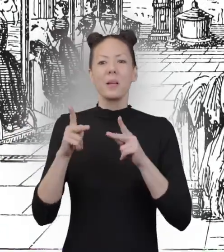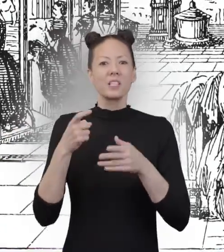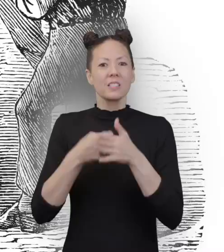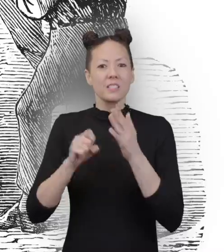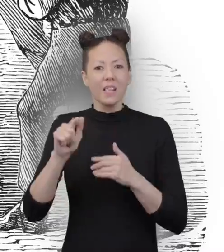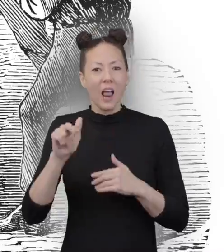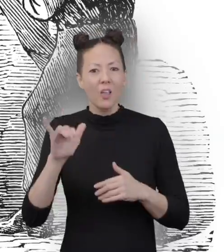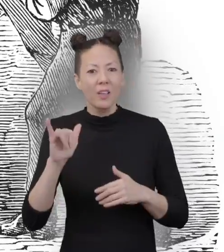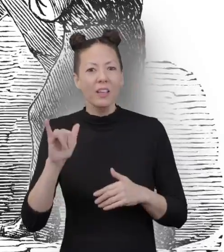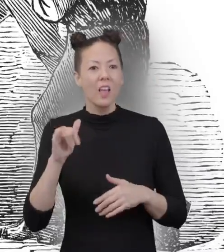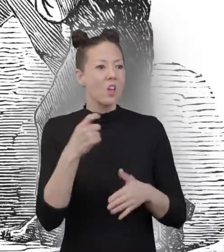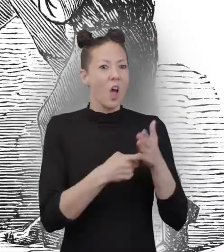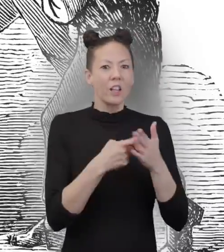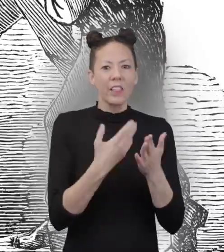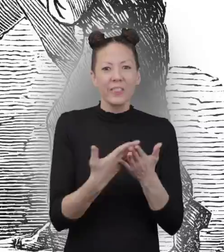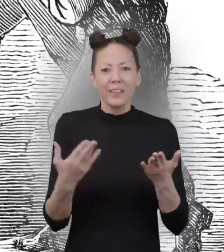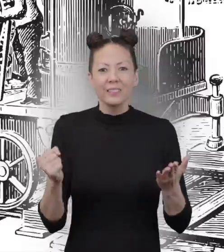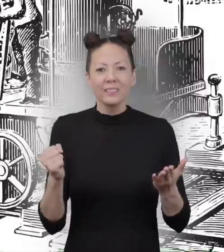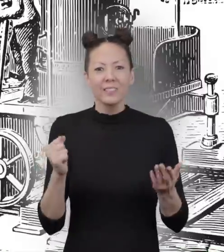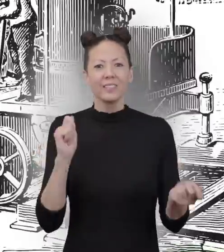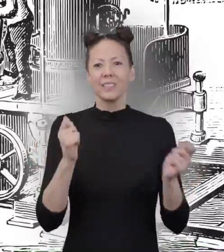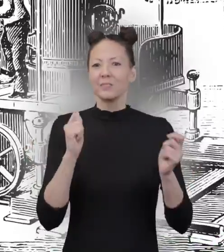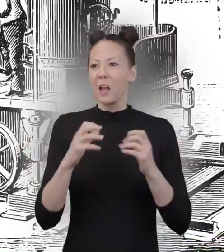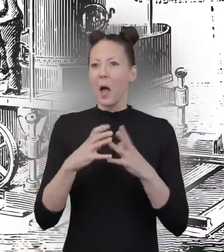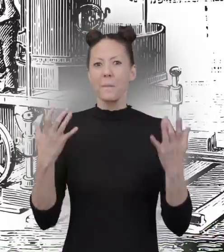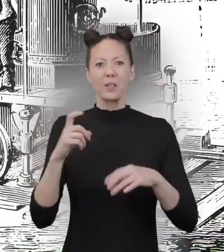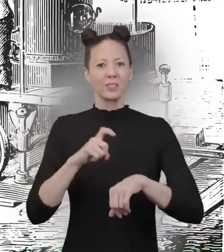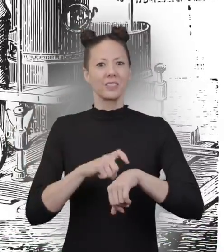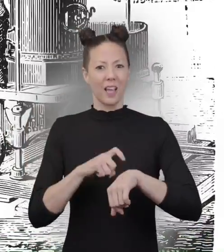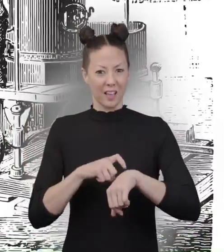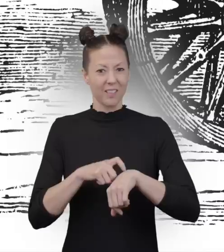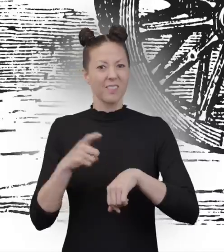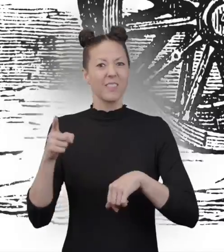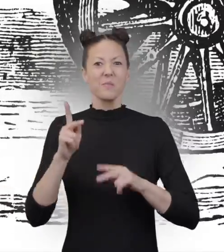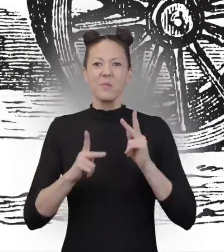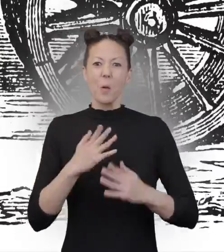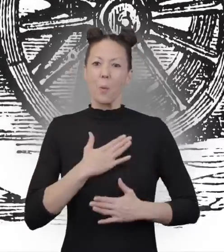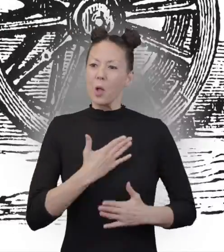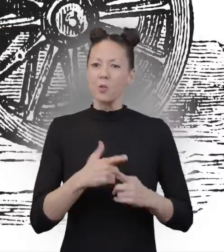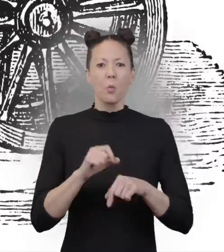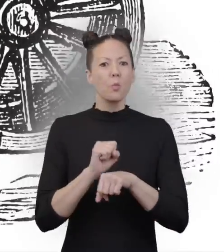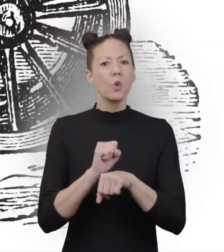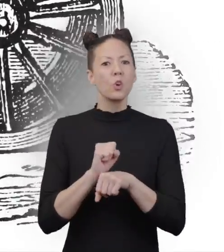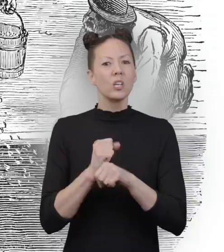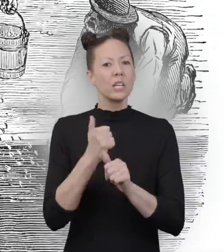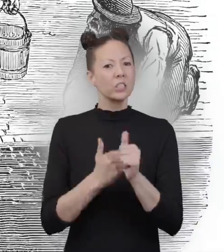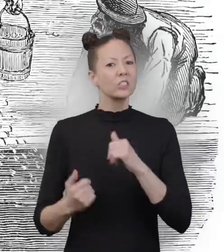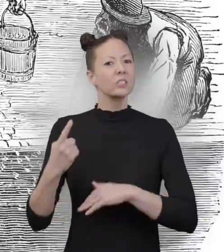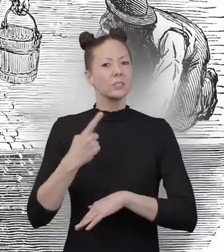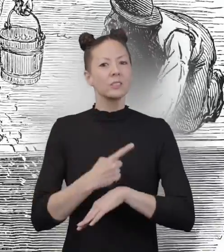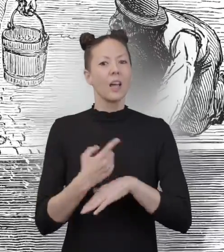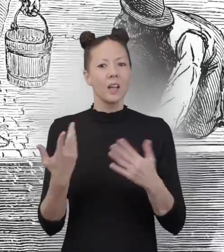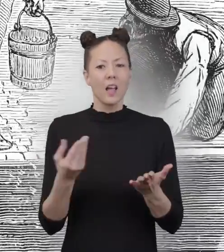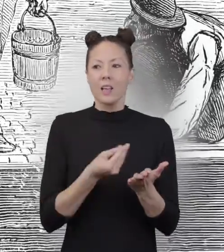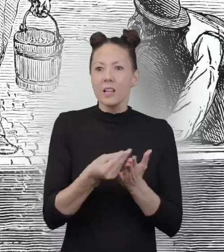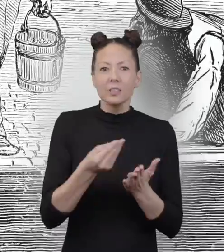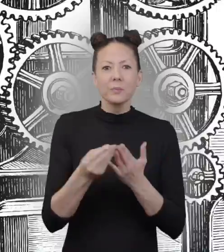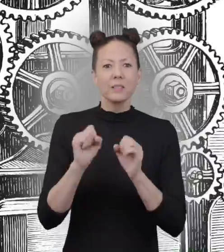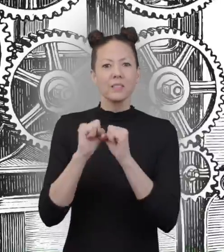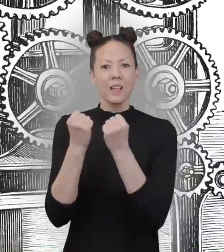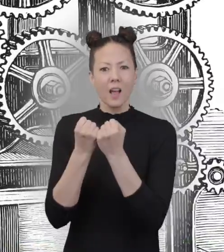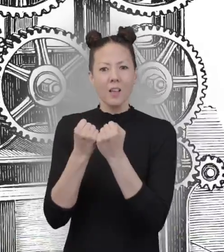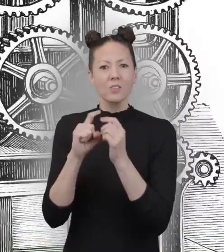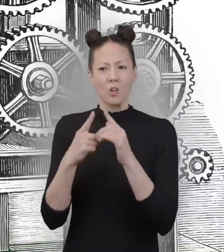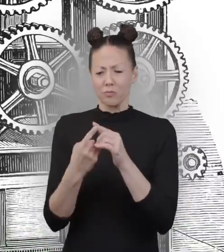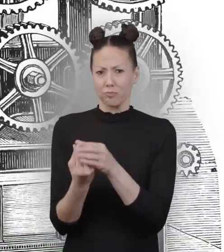cost of making things, and adjustments to how much time people were willing to work each day. Our consumer society was